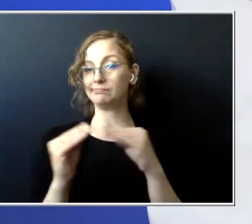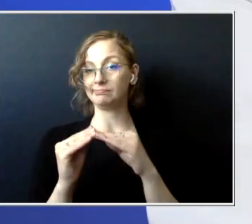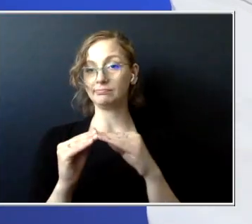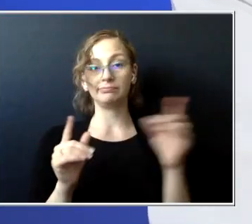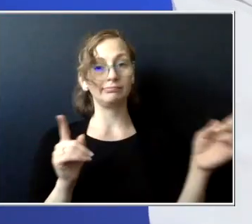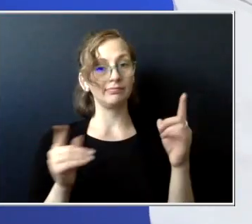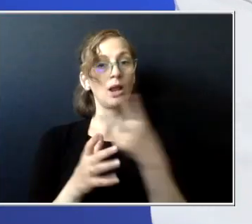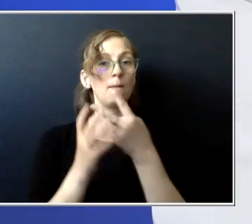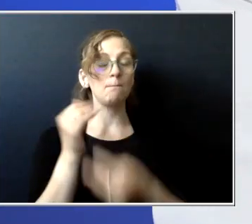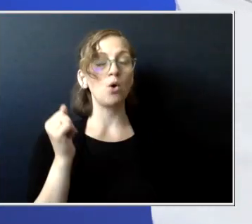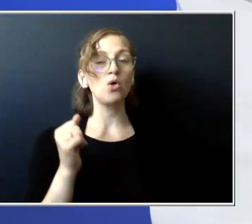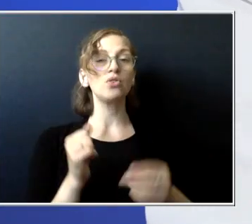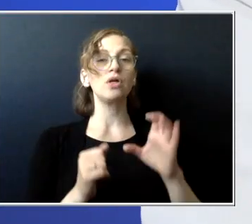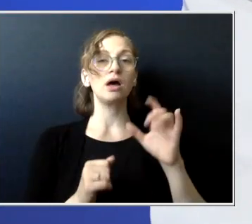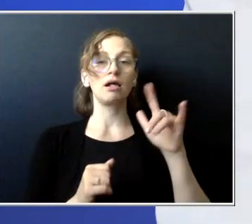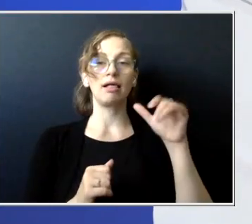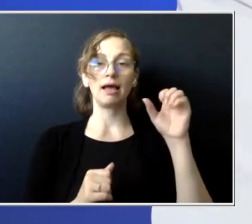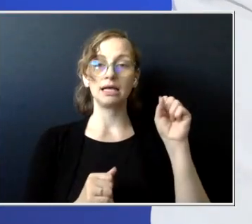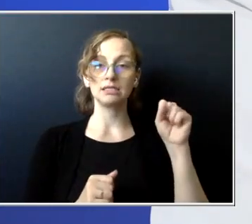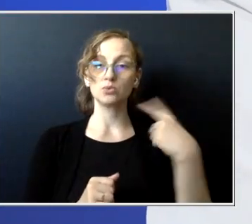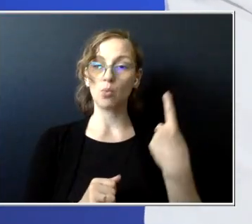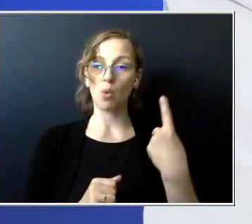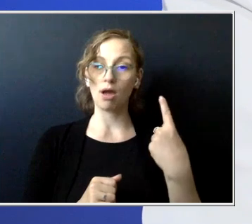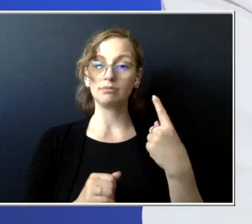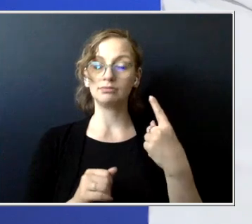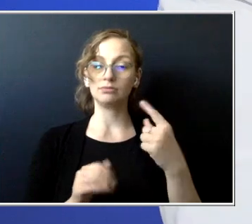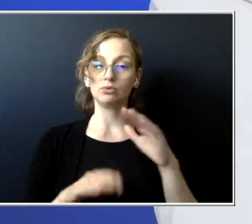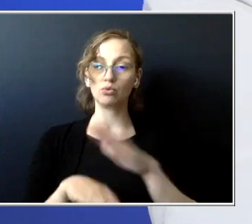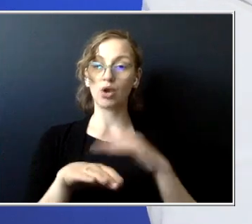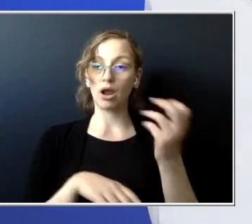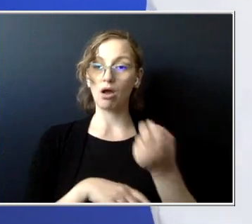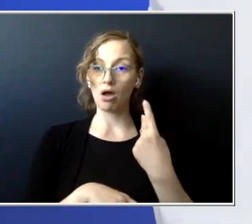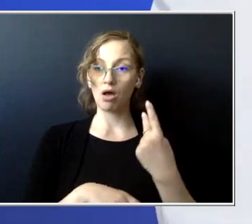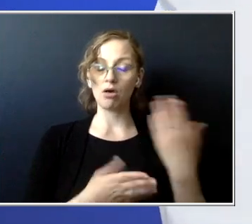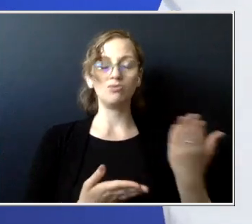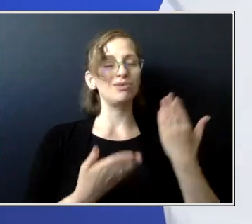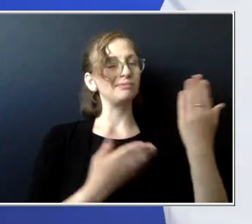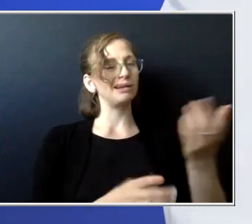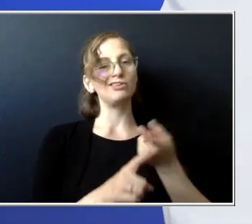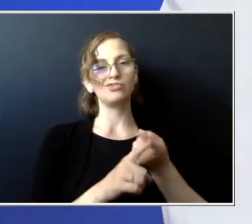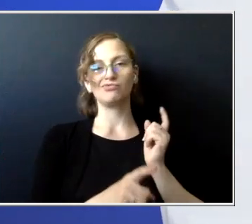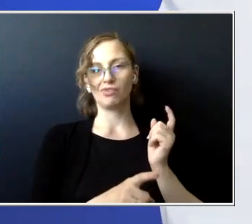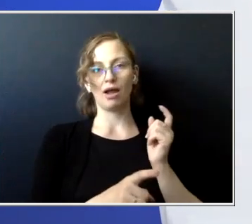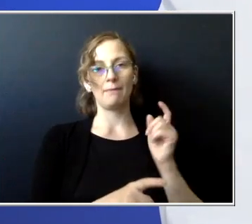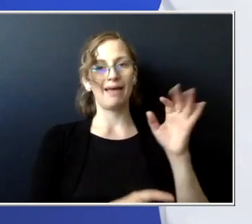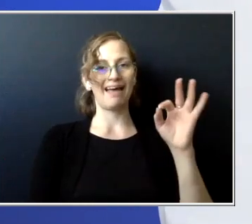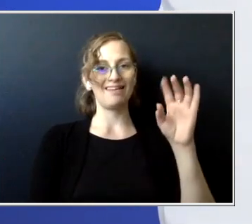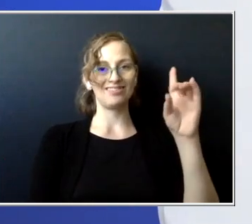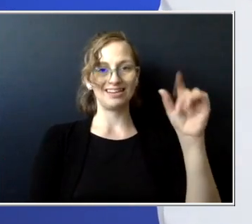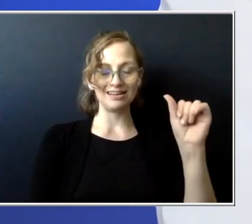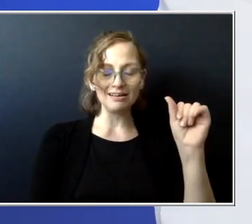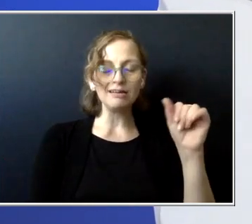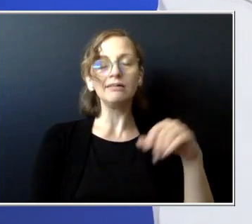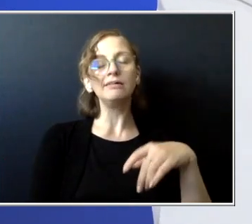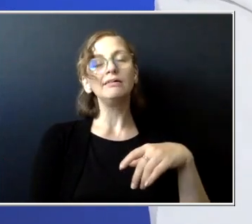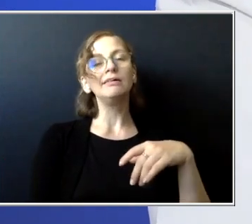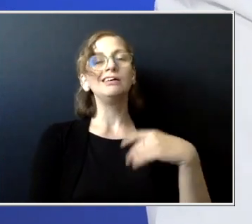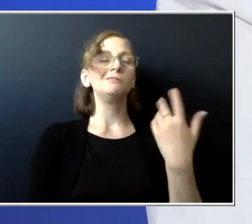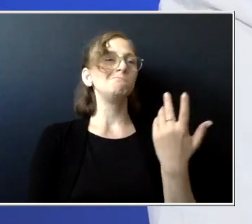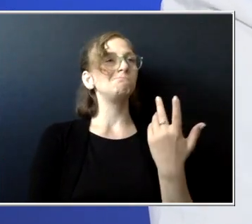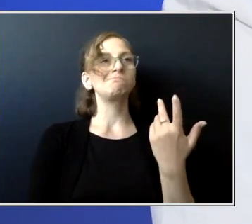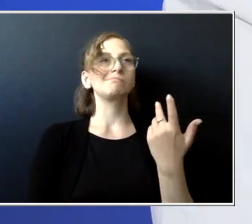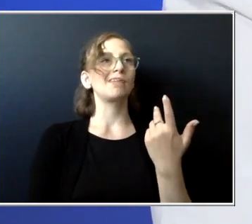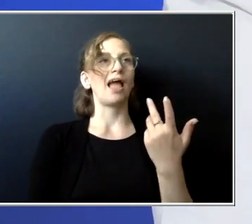recalls, the sort of recommendations from the FDA and from the sort of regulatory bodies are